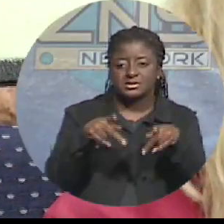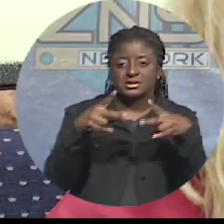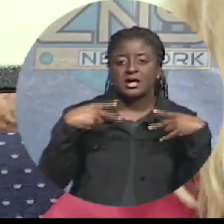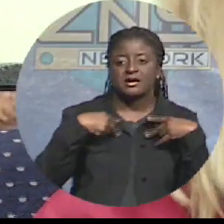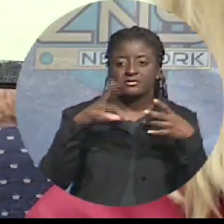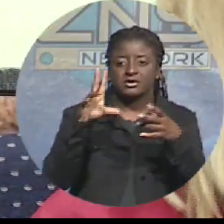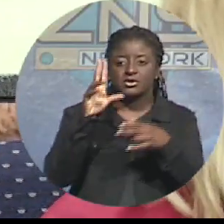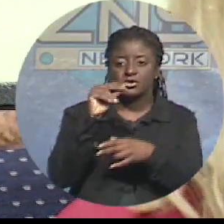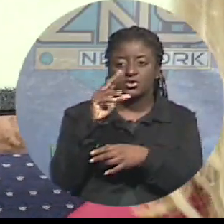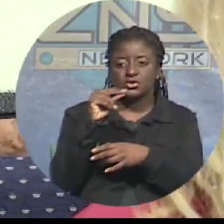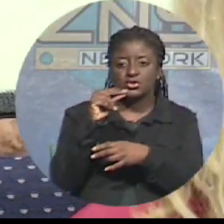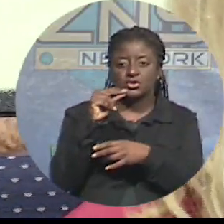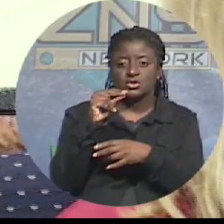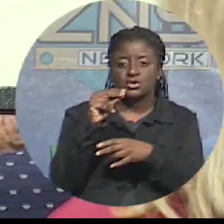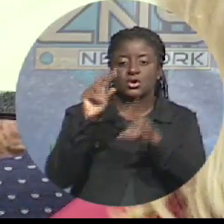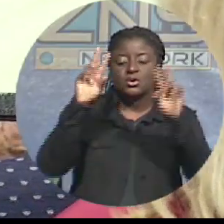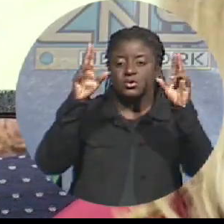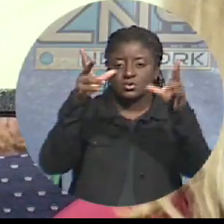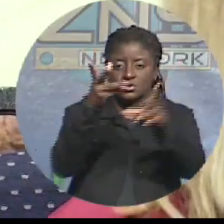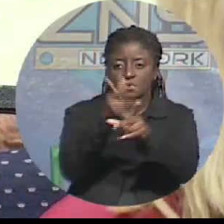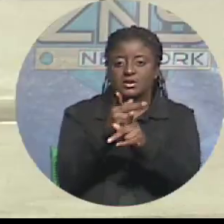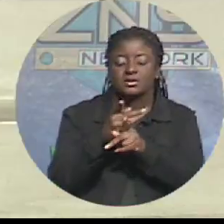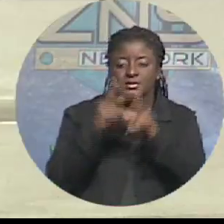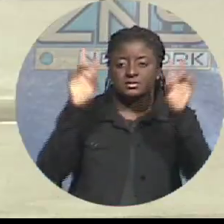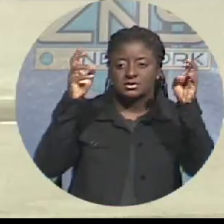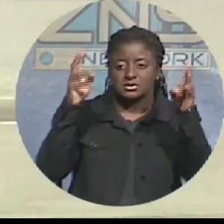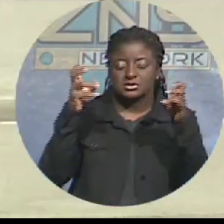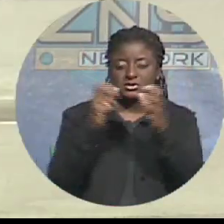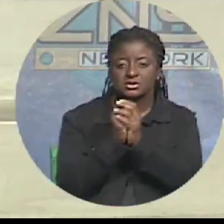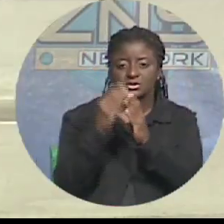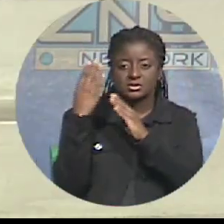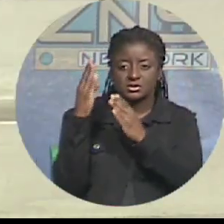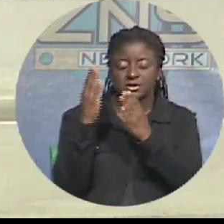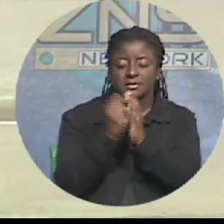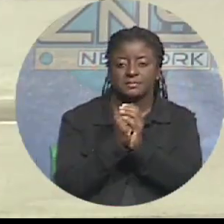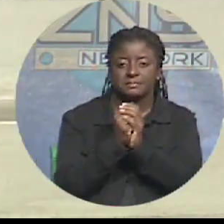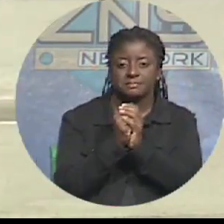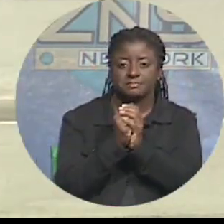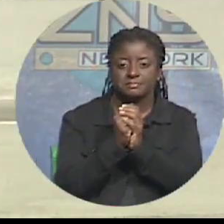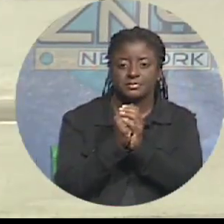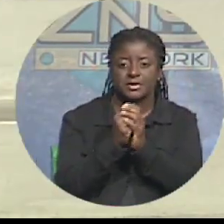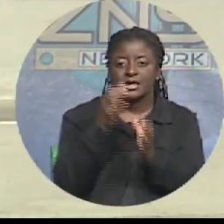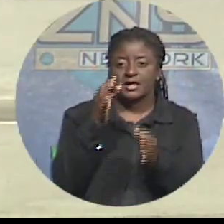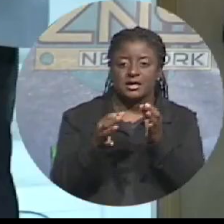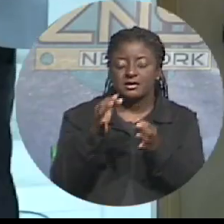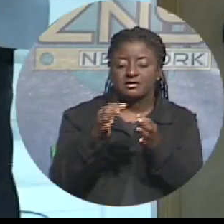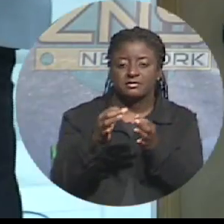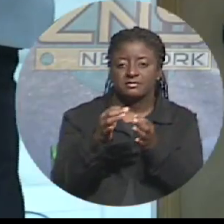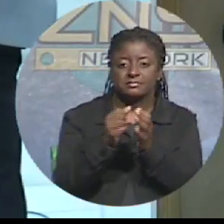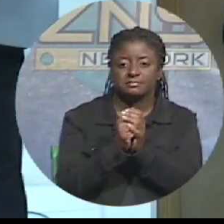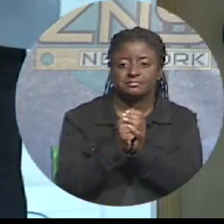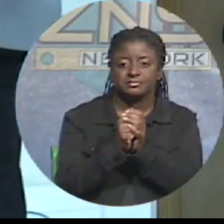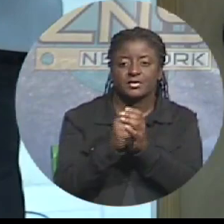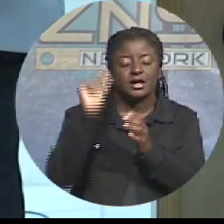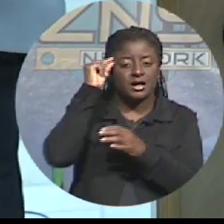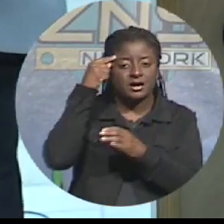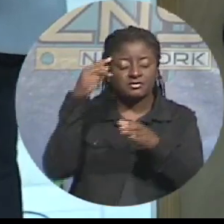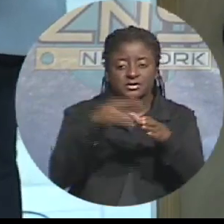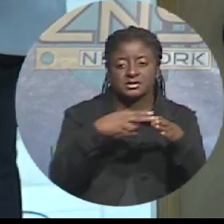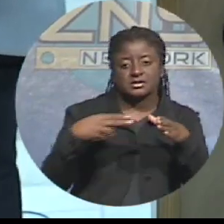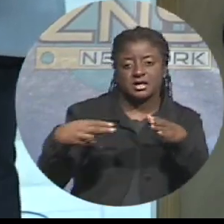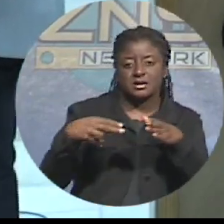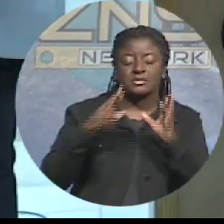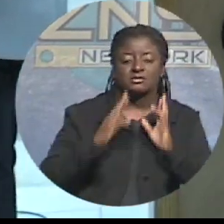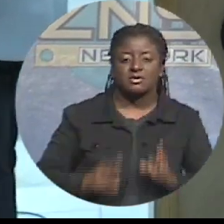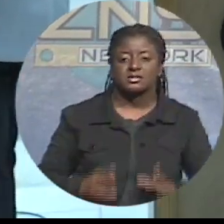Has the time come to have fixed term limits for prime ministers, for members of parliament? Now, Governor's Harbour residents